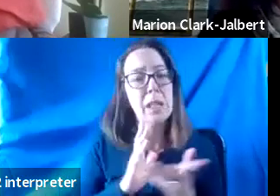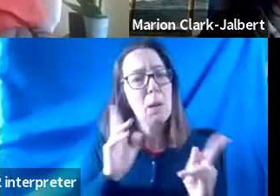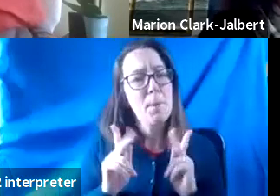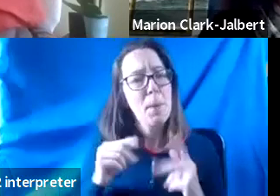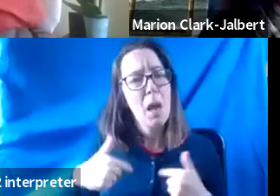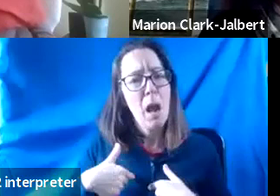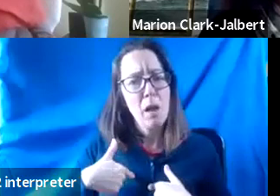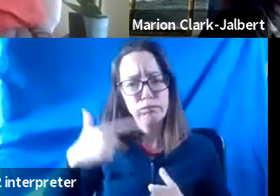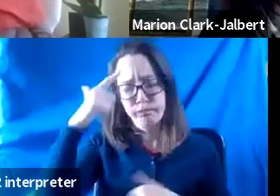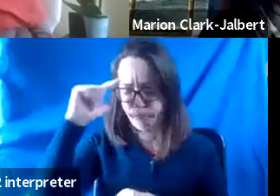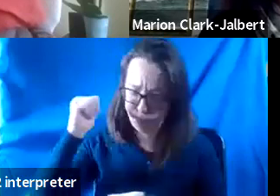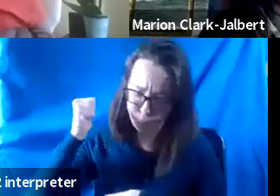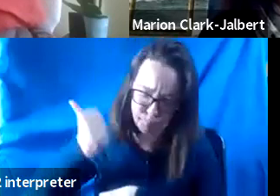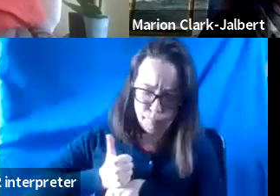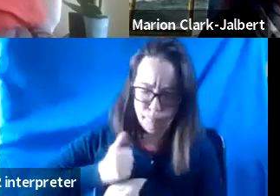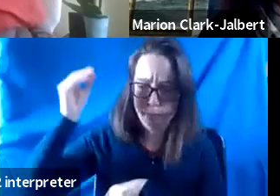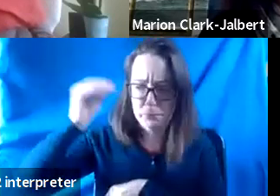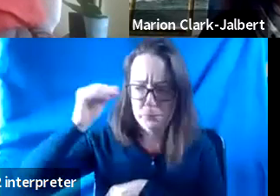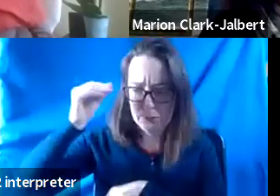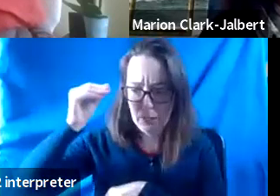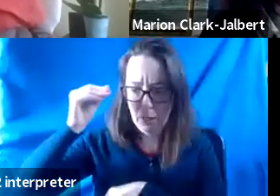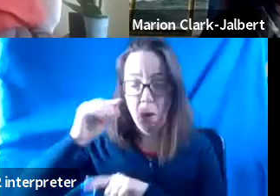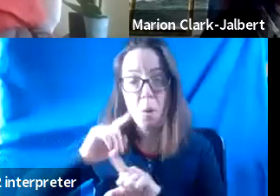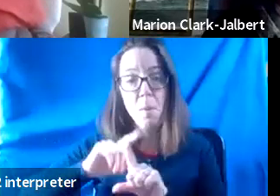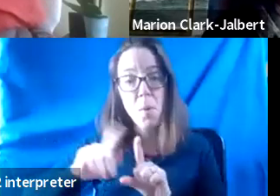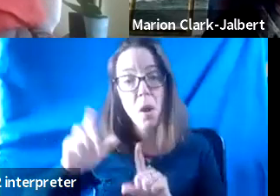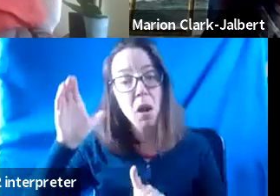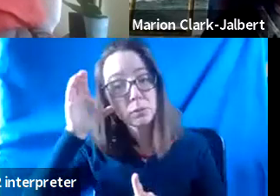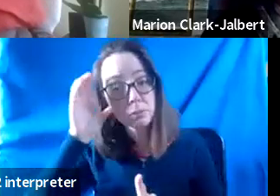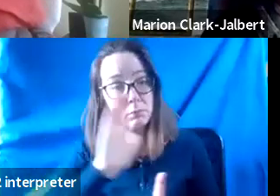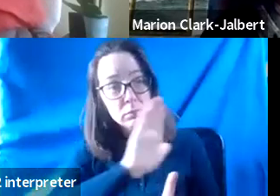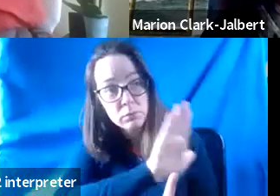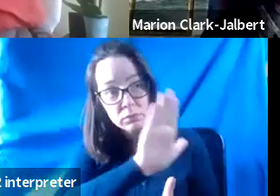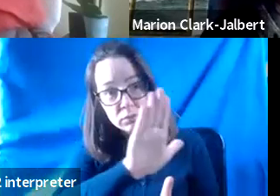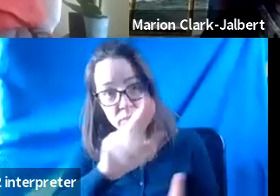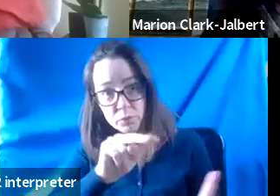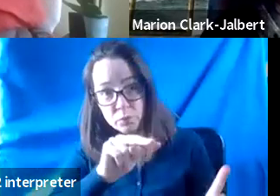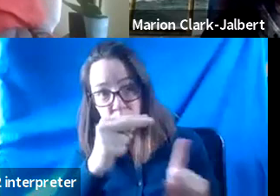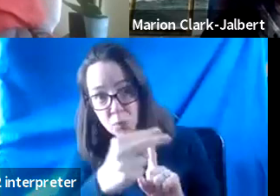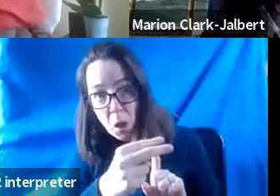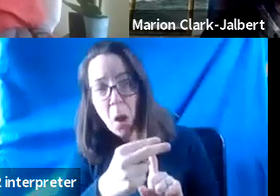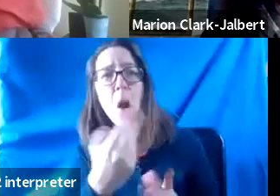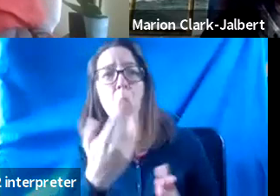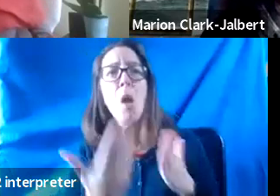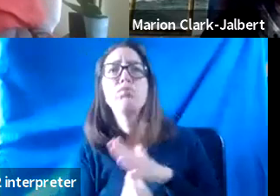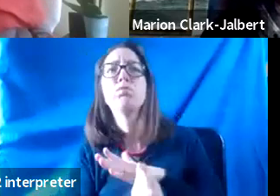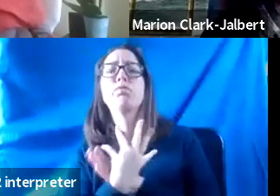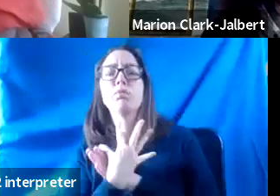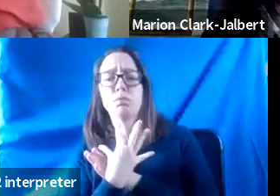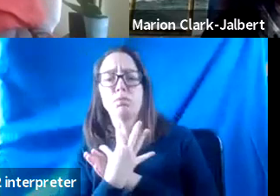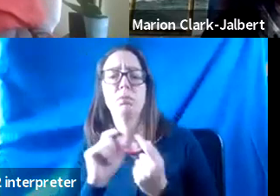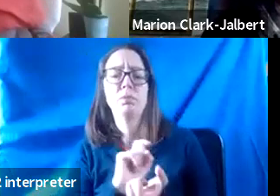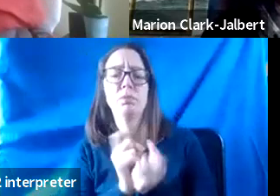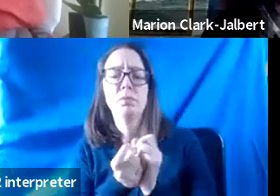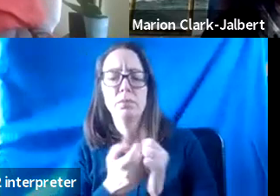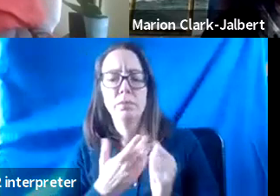next week, after hearing a bunch of people speaking and getting some new information, I think I want to shift my position. So by using